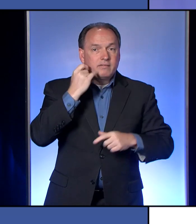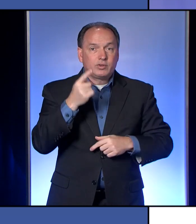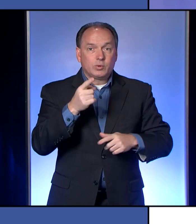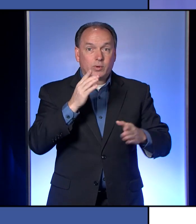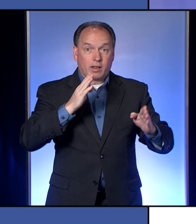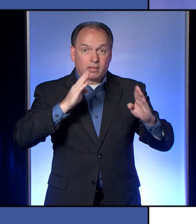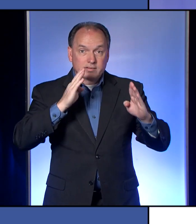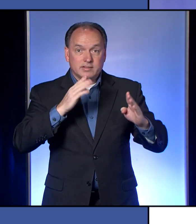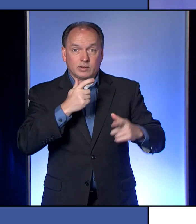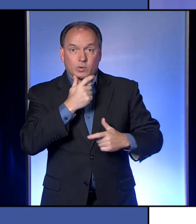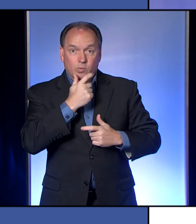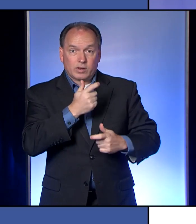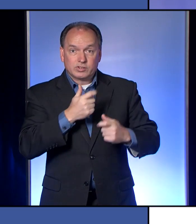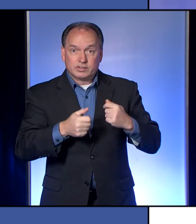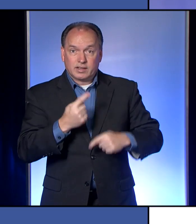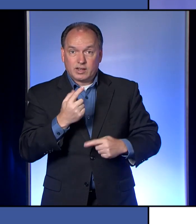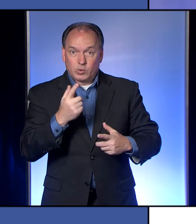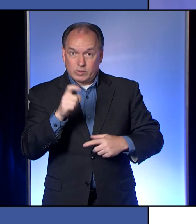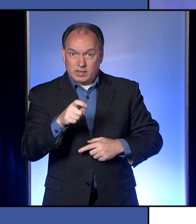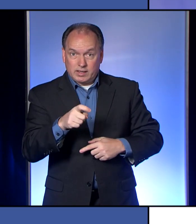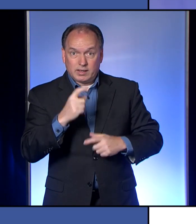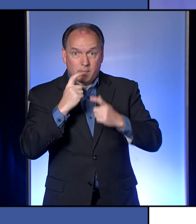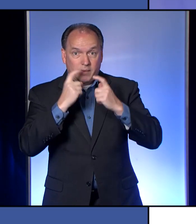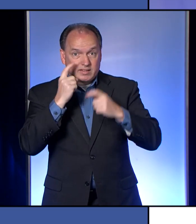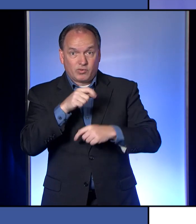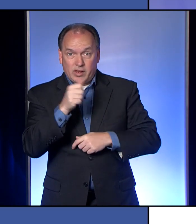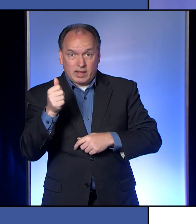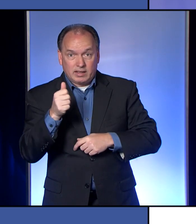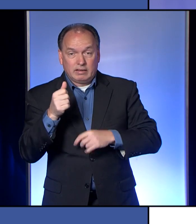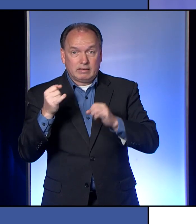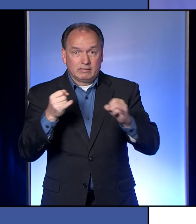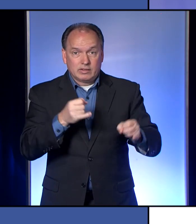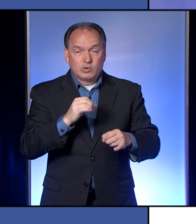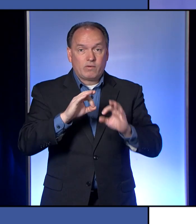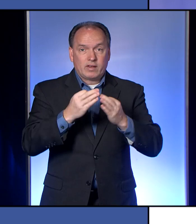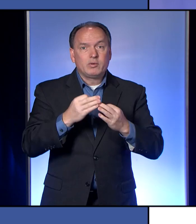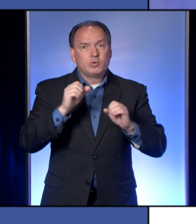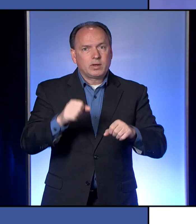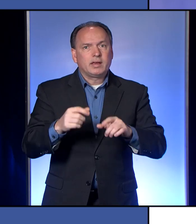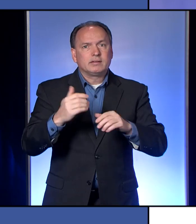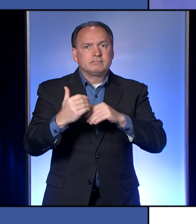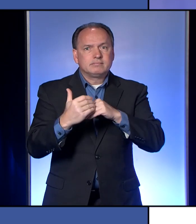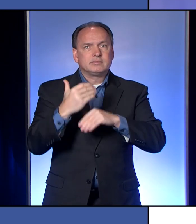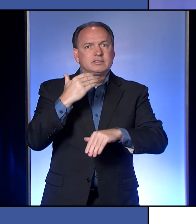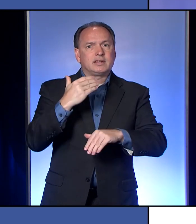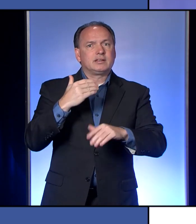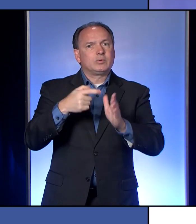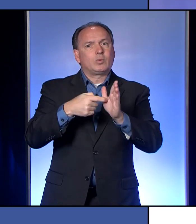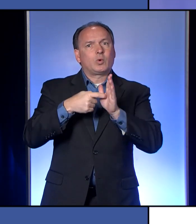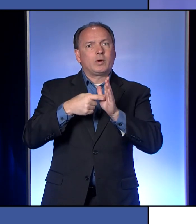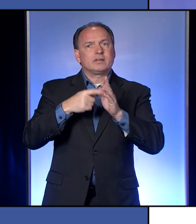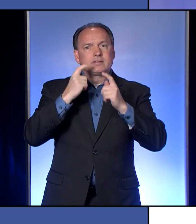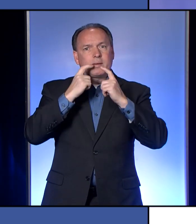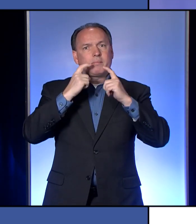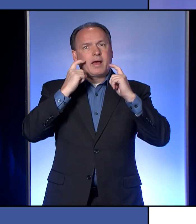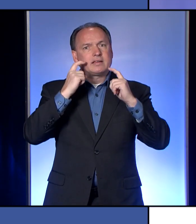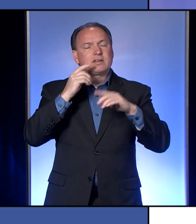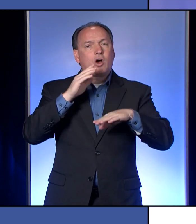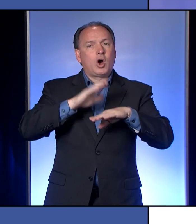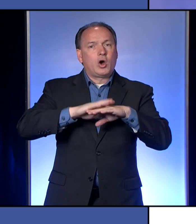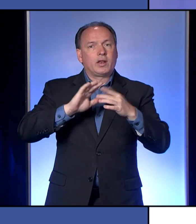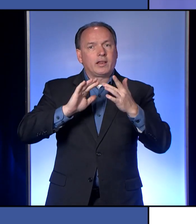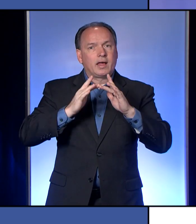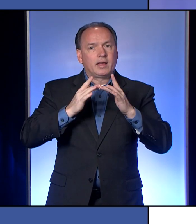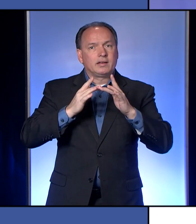listening or watching and you need a mask for an individual or family, you can submit a mask request